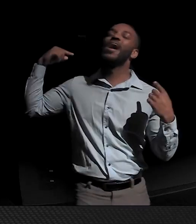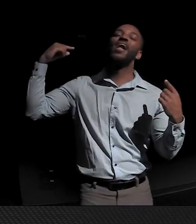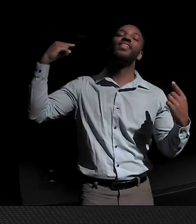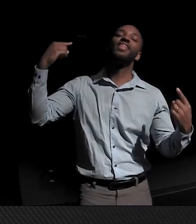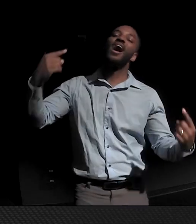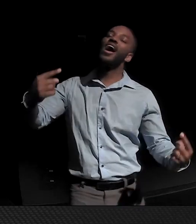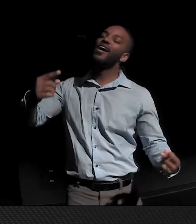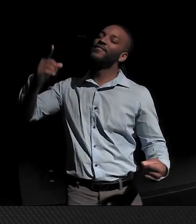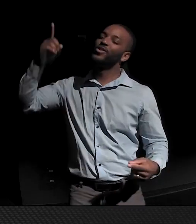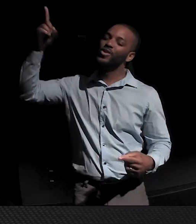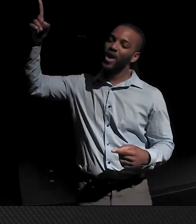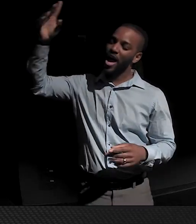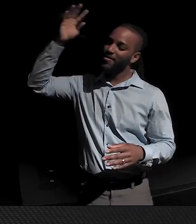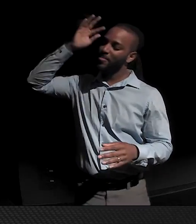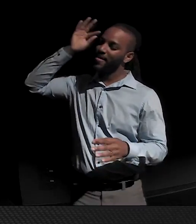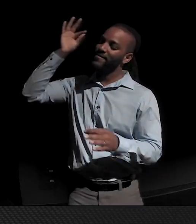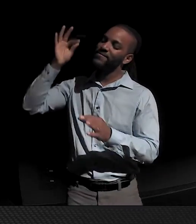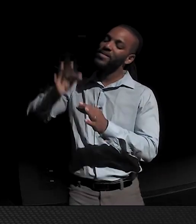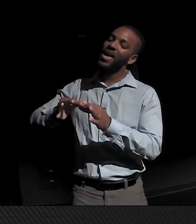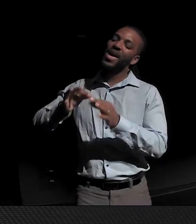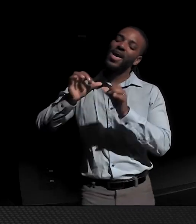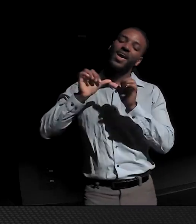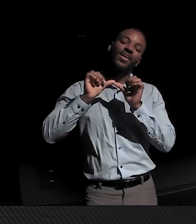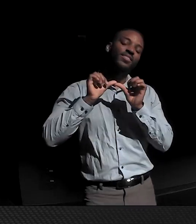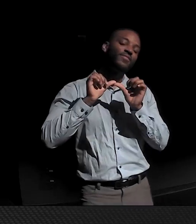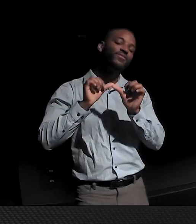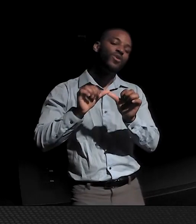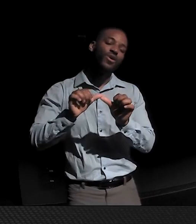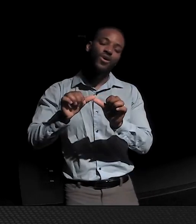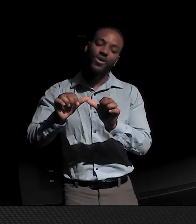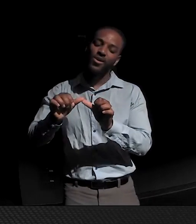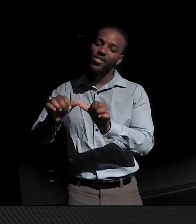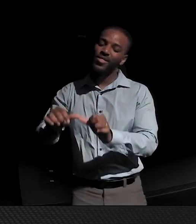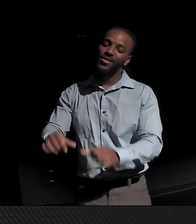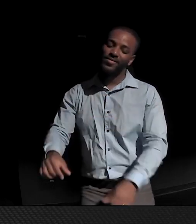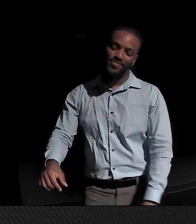'Cause all my life you have been faithful.